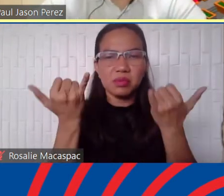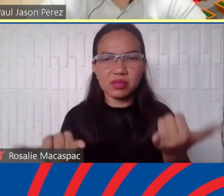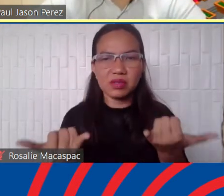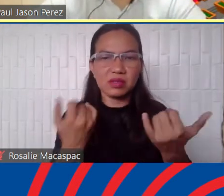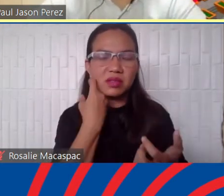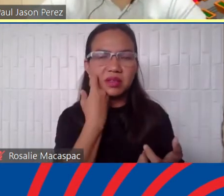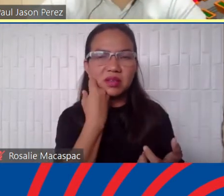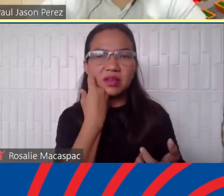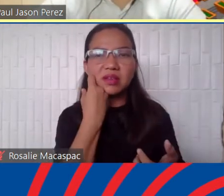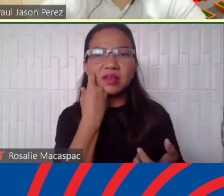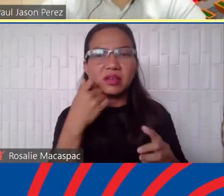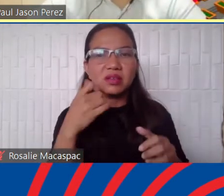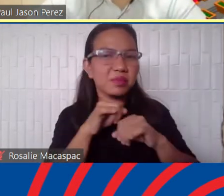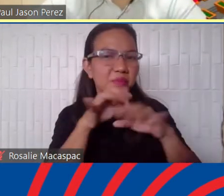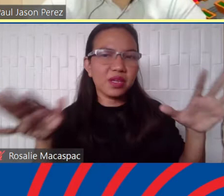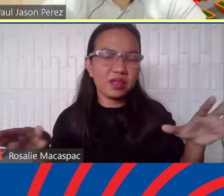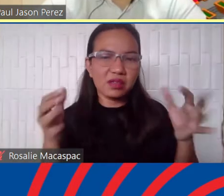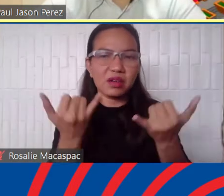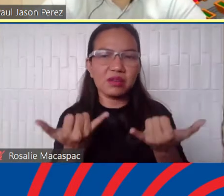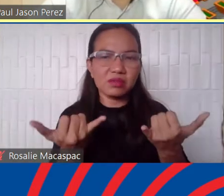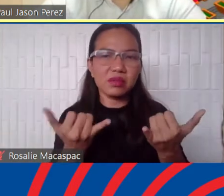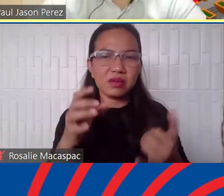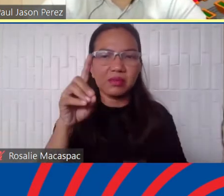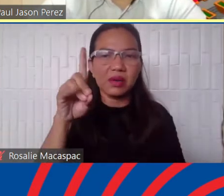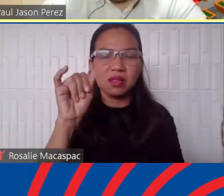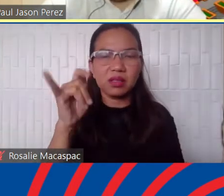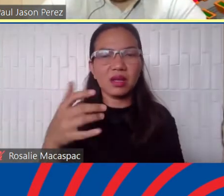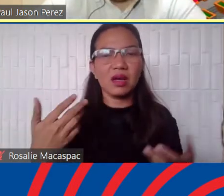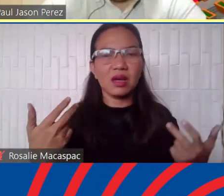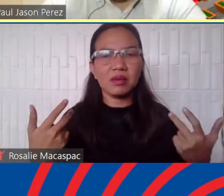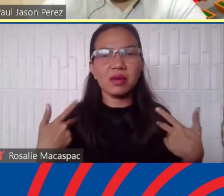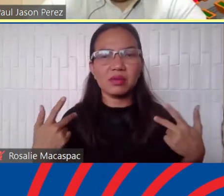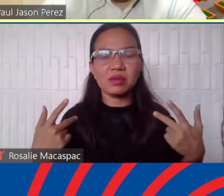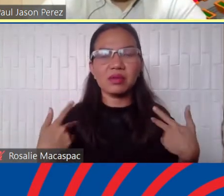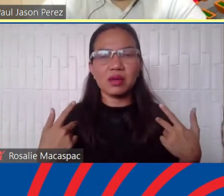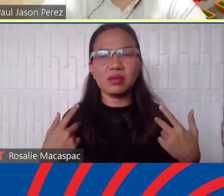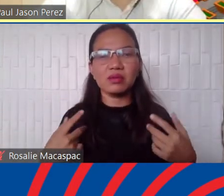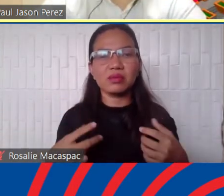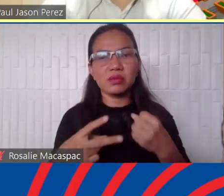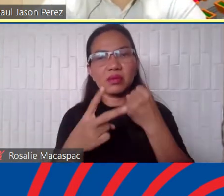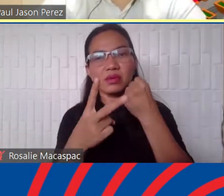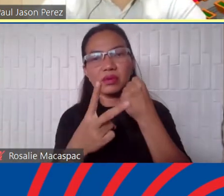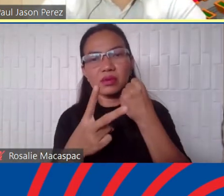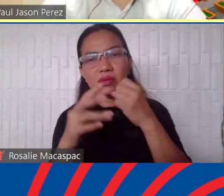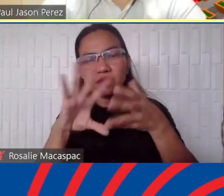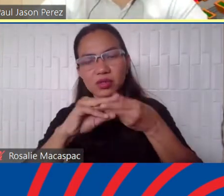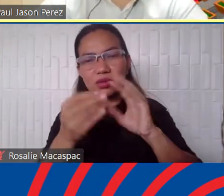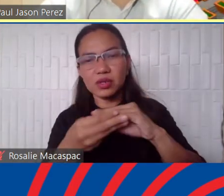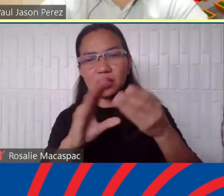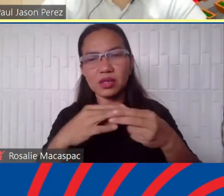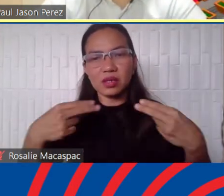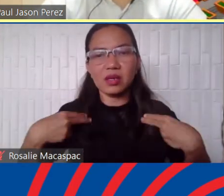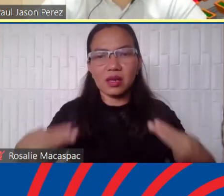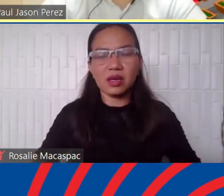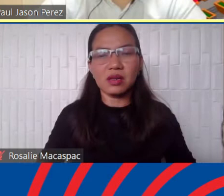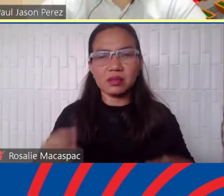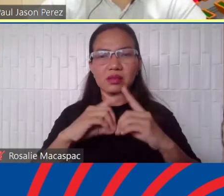data. There's a story in Australia. Their health department released